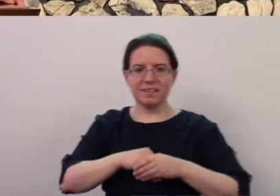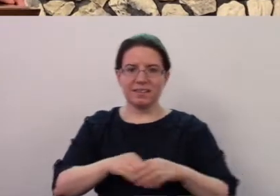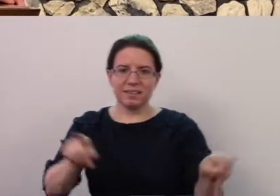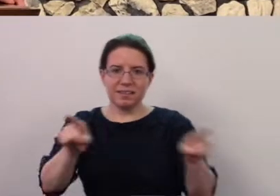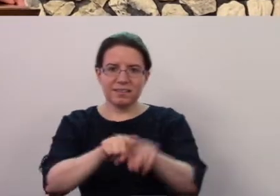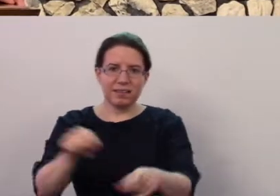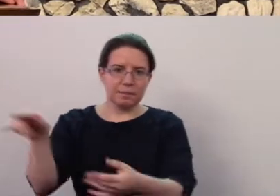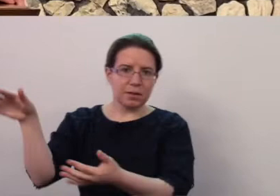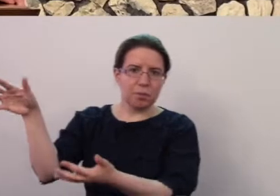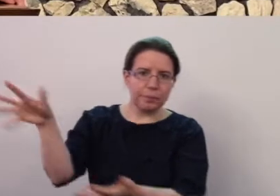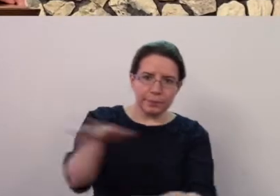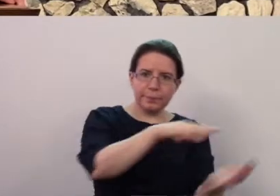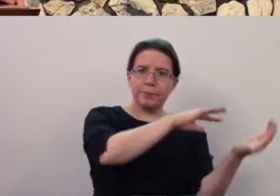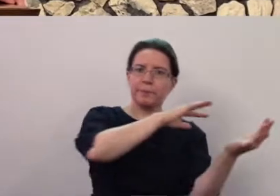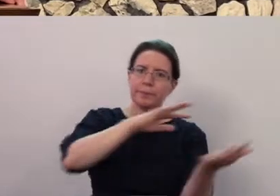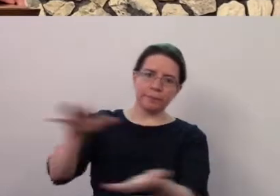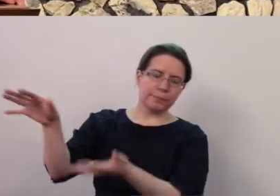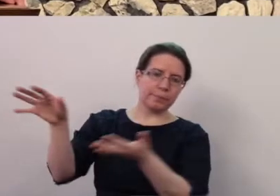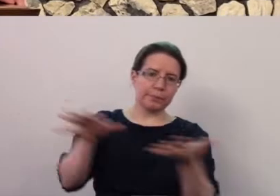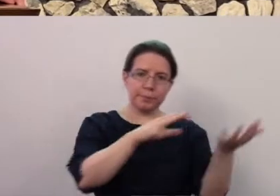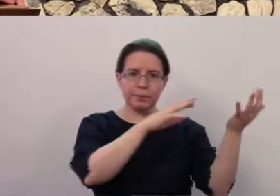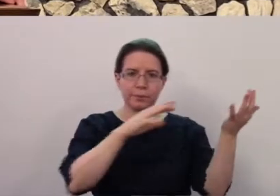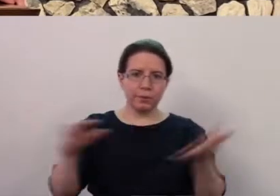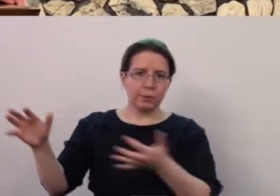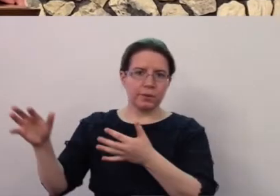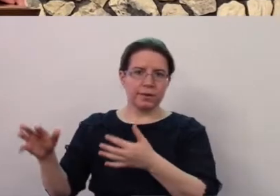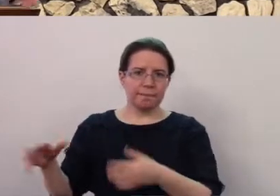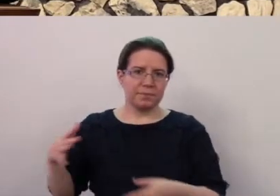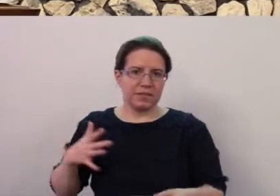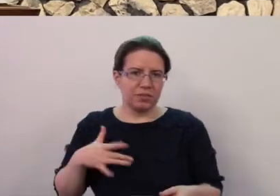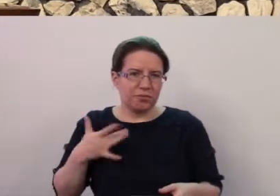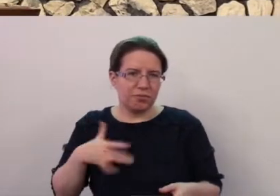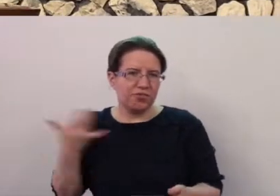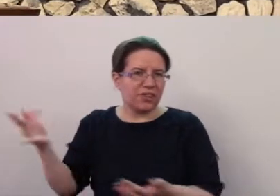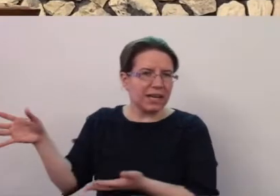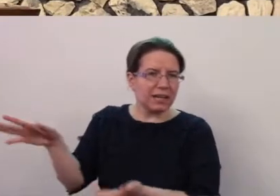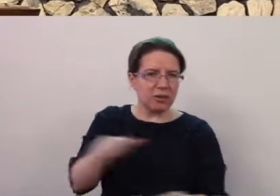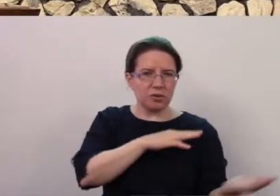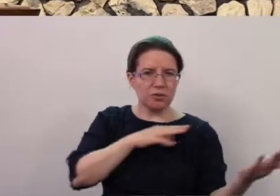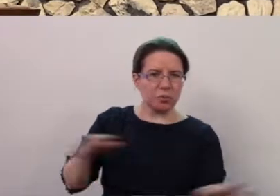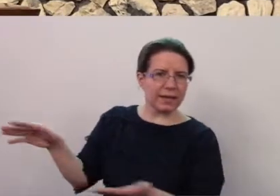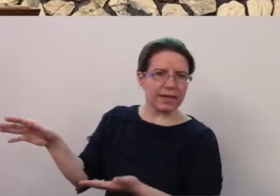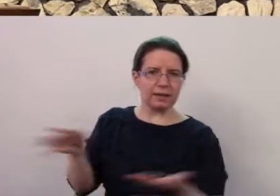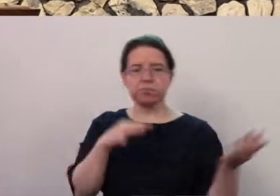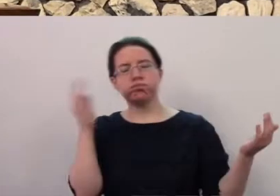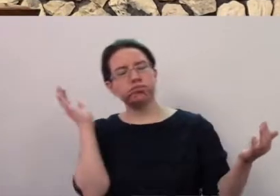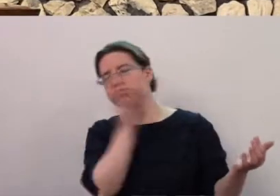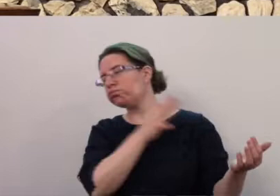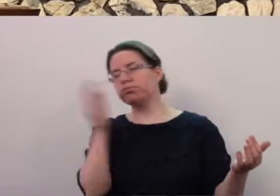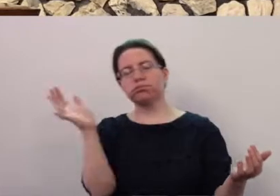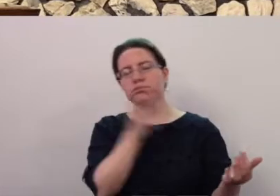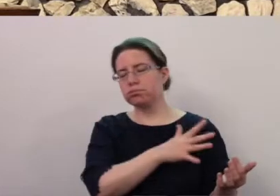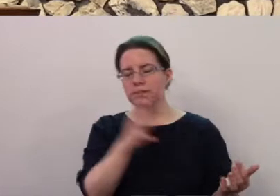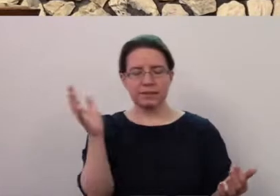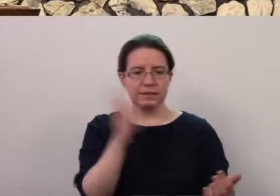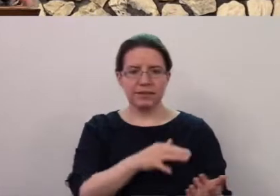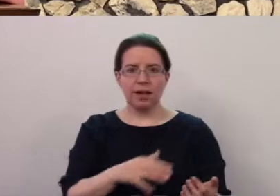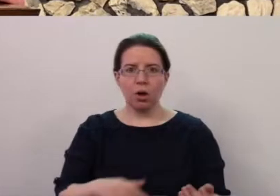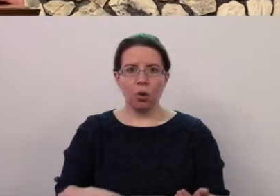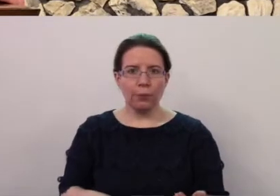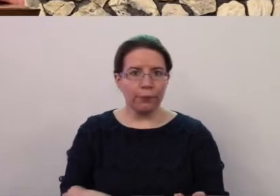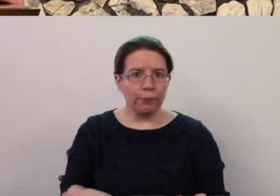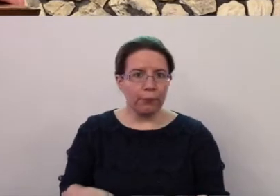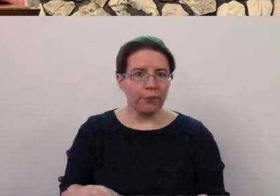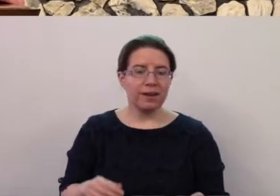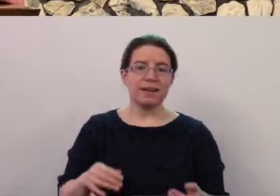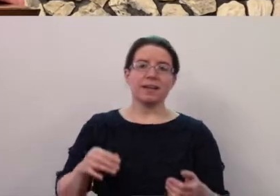Yes. Amen. And just like the wind, you hear the sound there, but you don't know where it's coming from or where it's going, but you